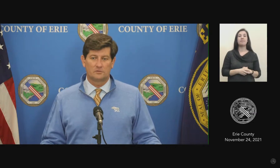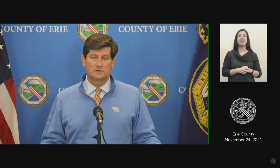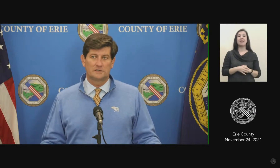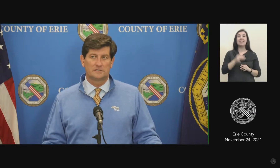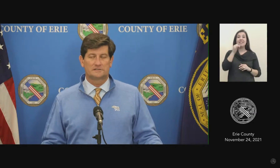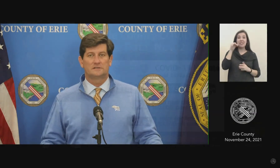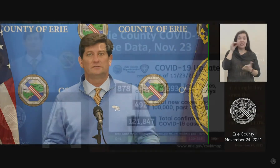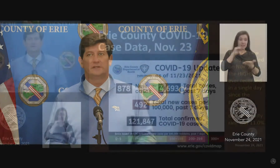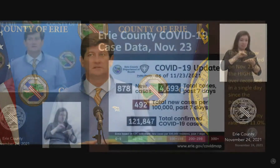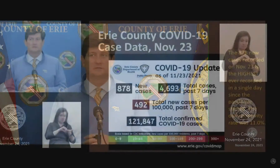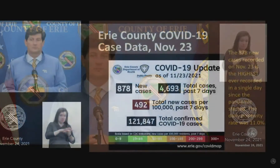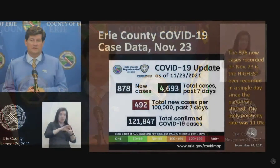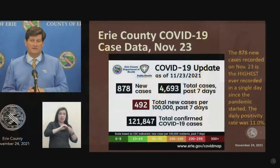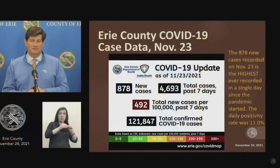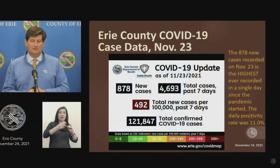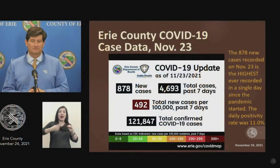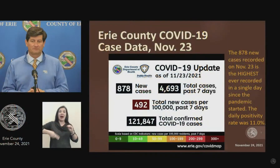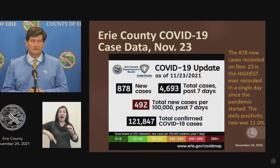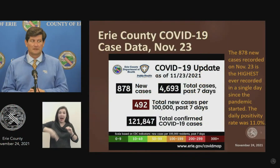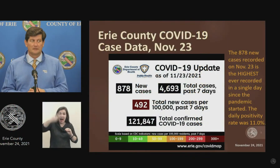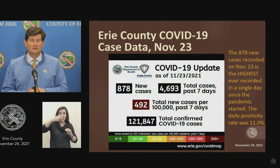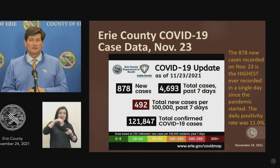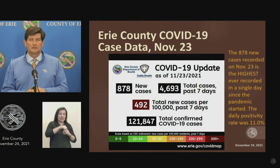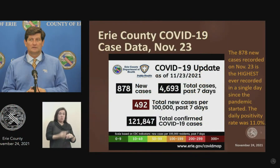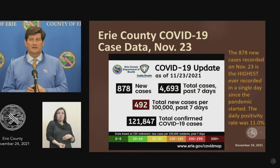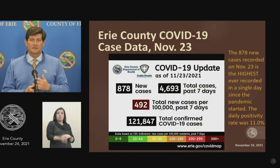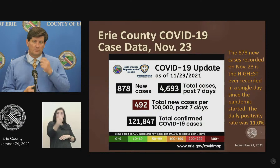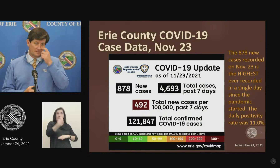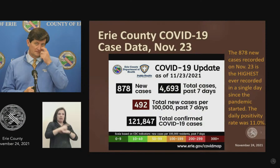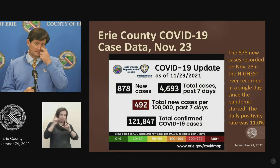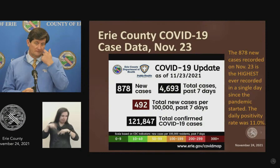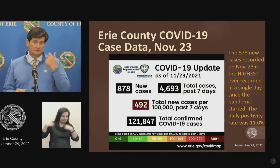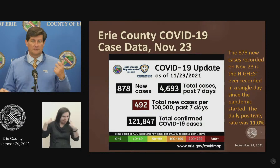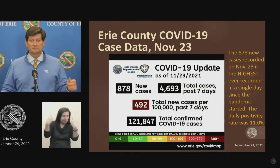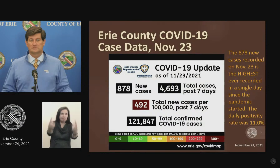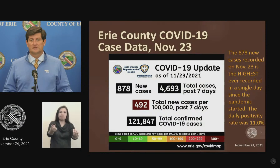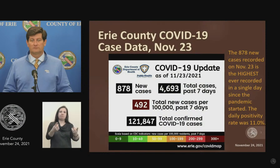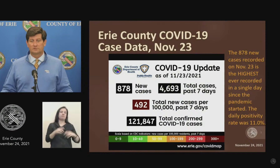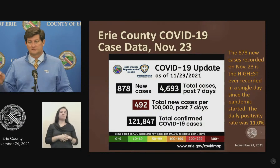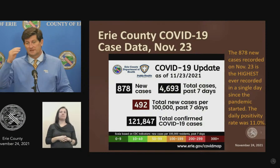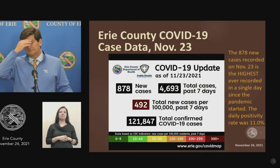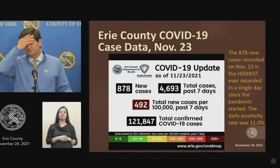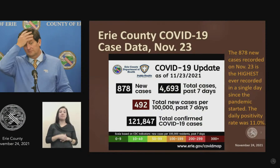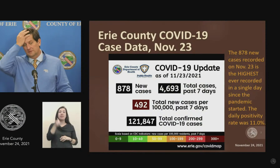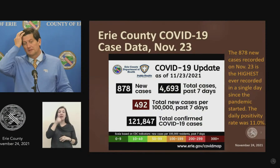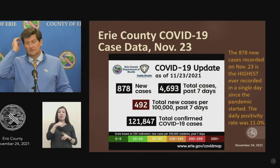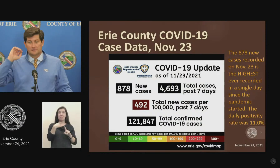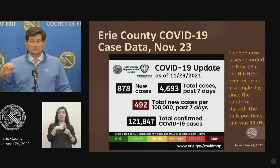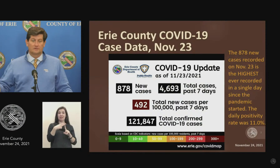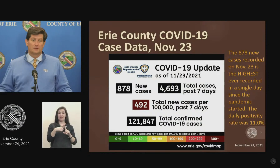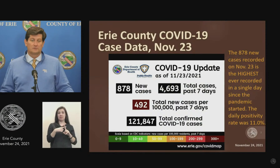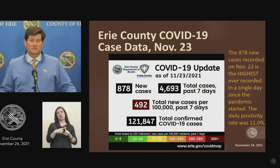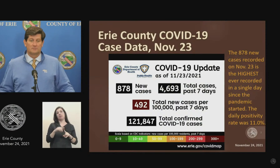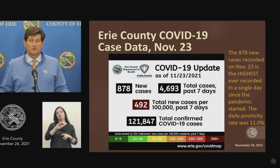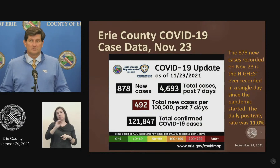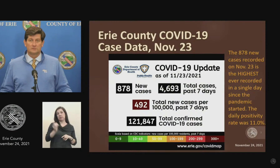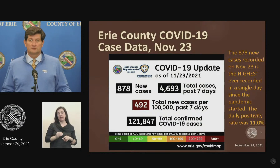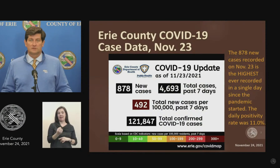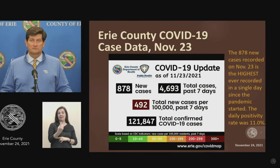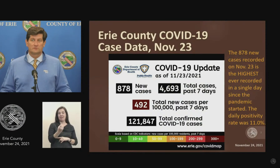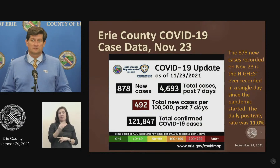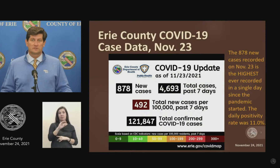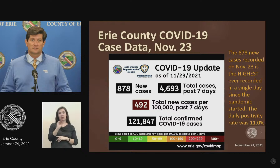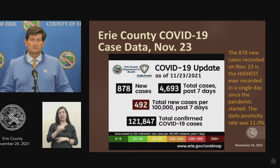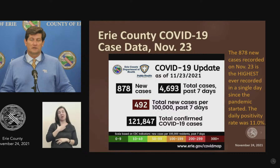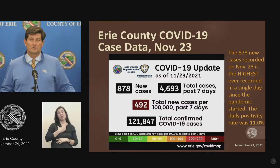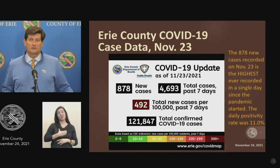ever recorded in a single day during the pandemic. The daily positivity rate was 11%. So I wish I had better news,